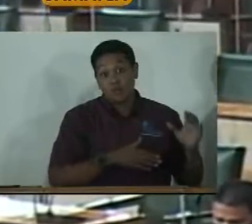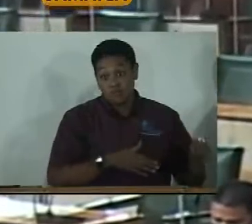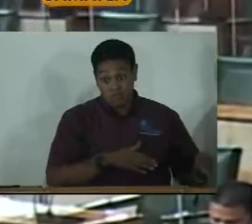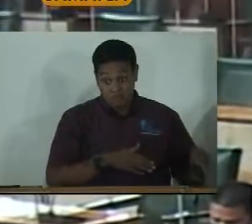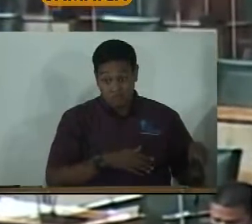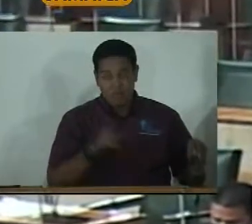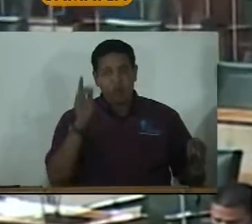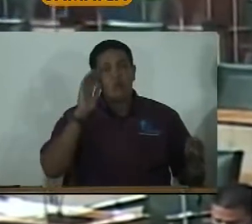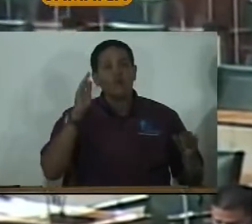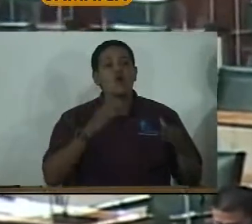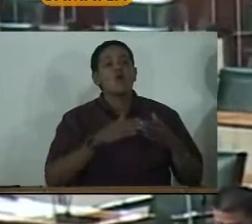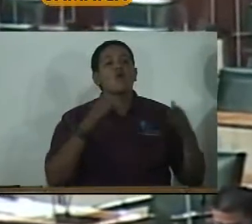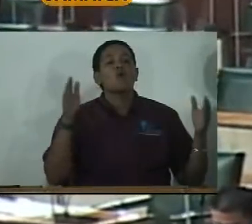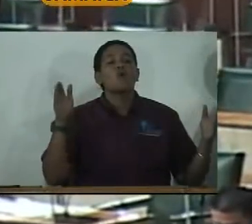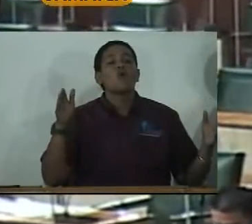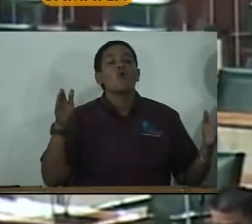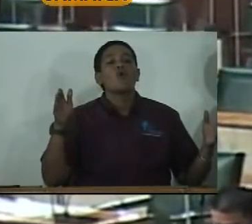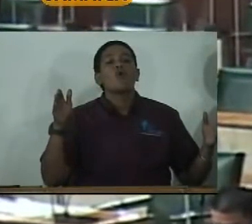will open